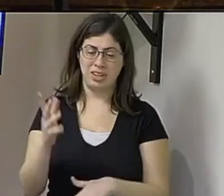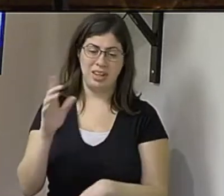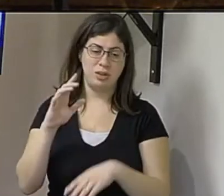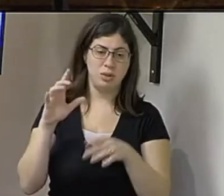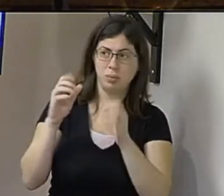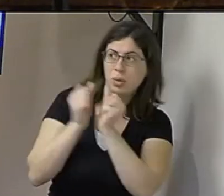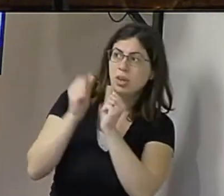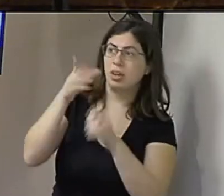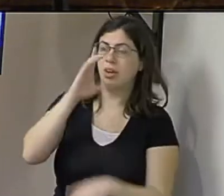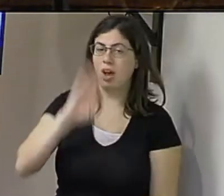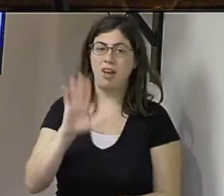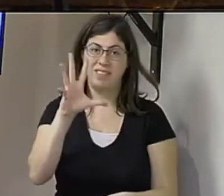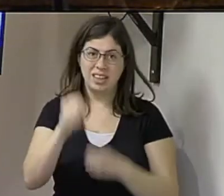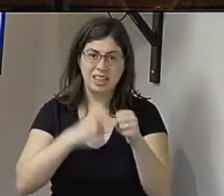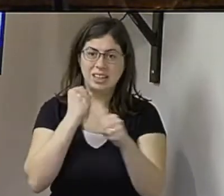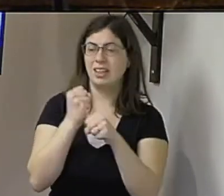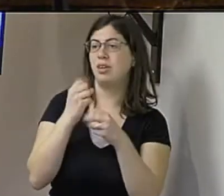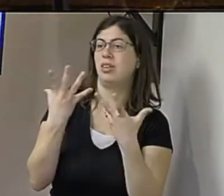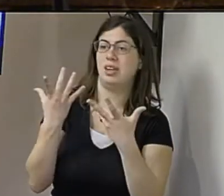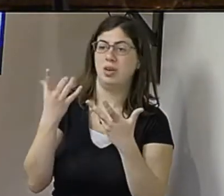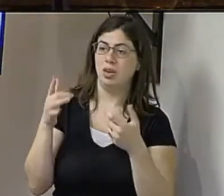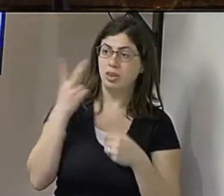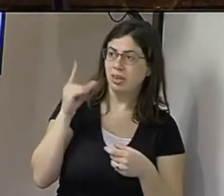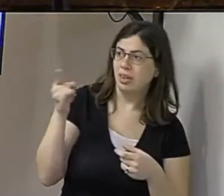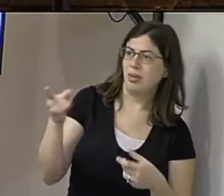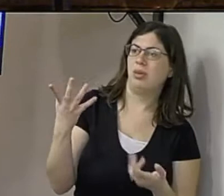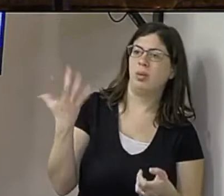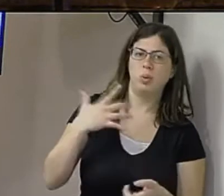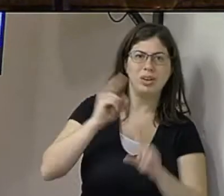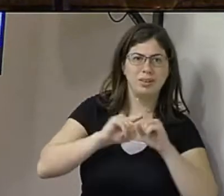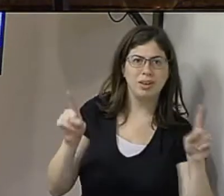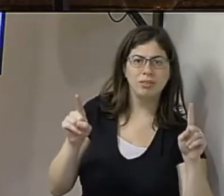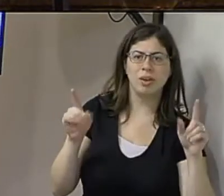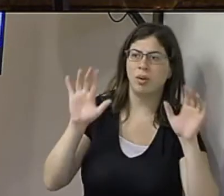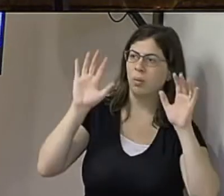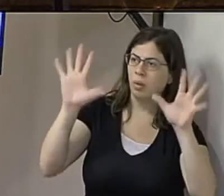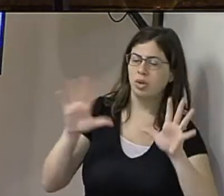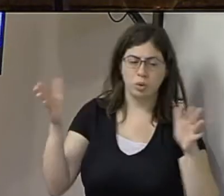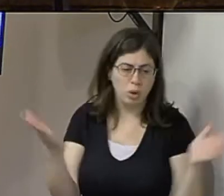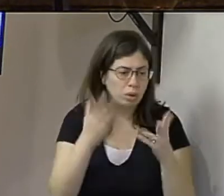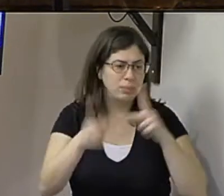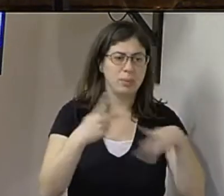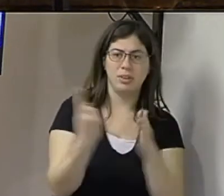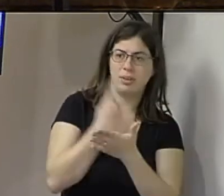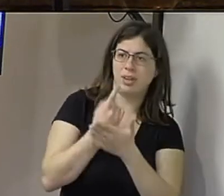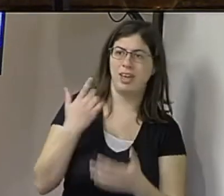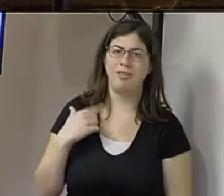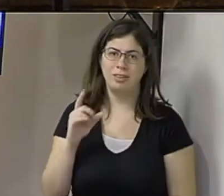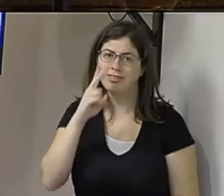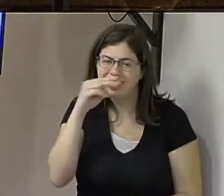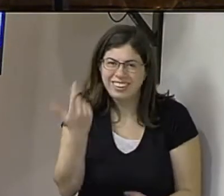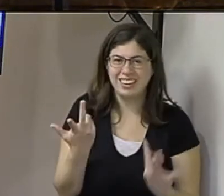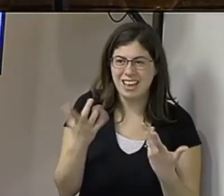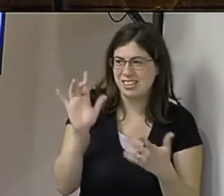you. Like you are pretty different, right? And in ways that are excellent and encourage other people, and then sometimes there's like a little quirk about them too that